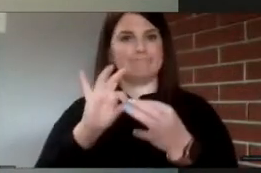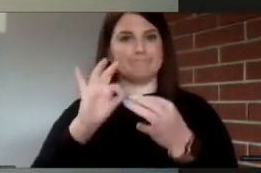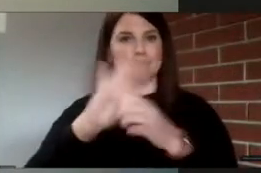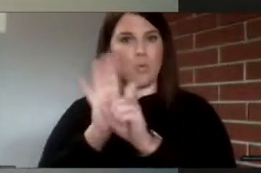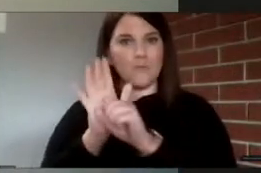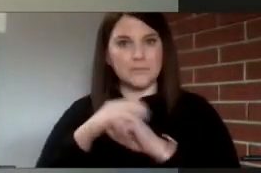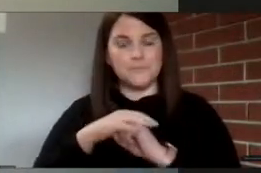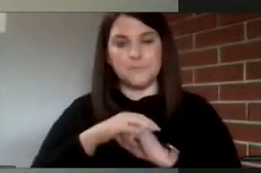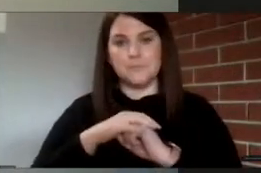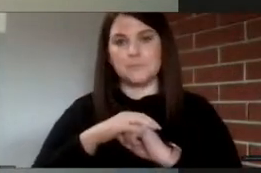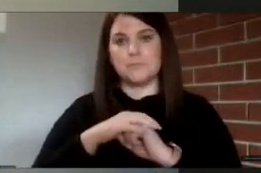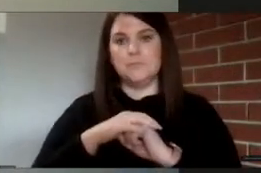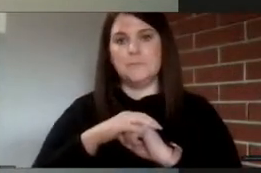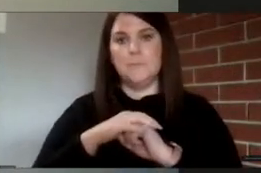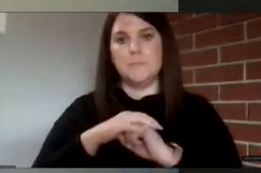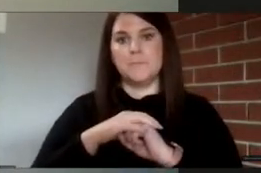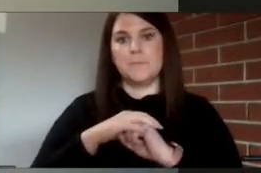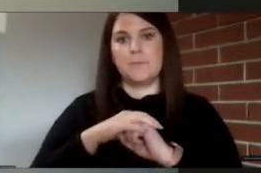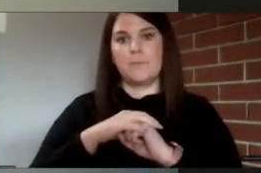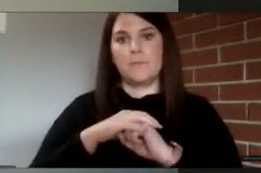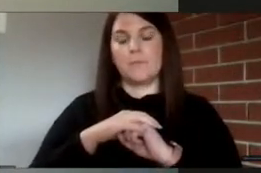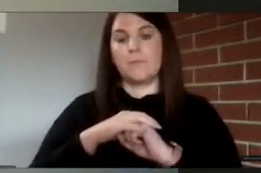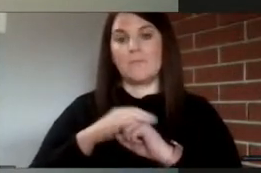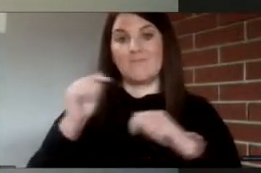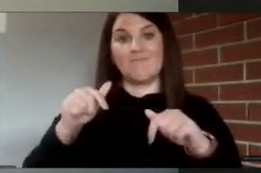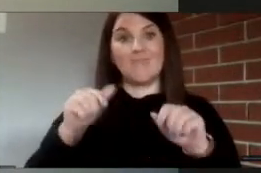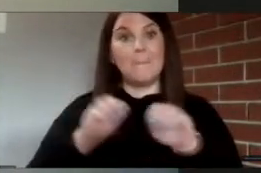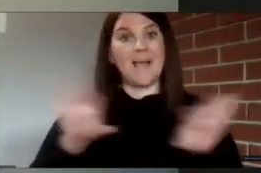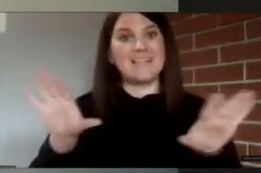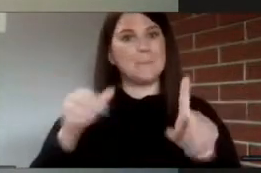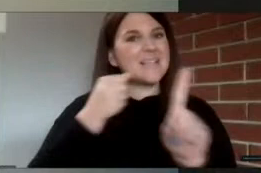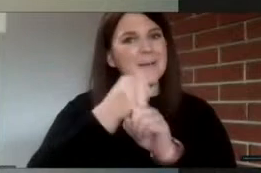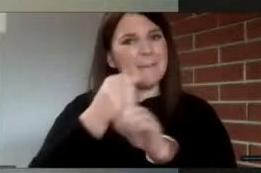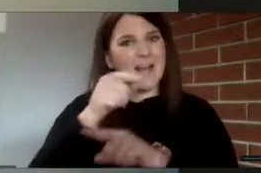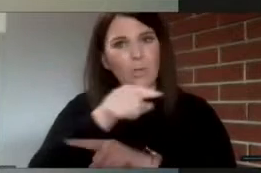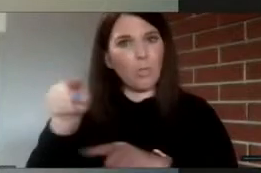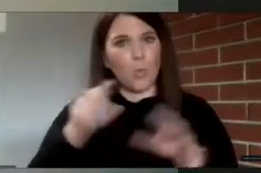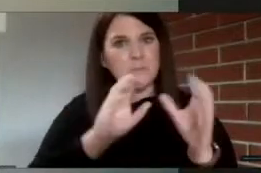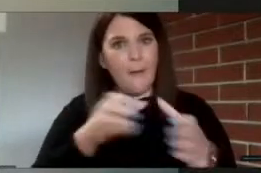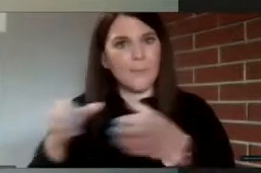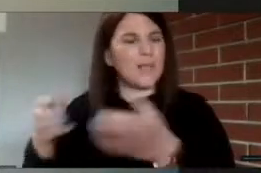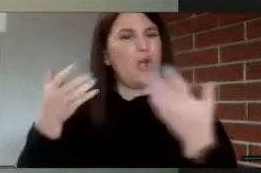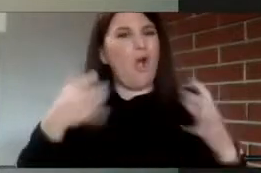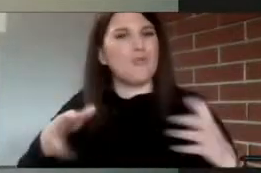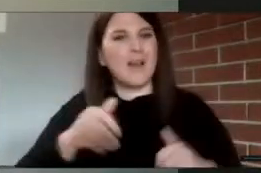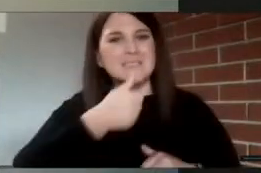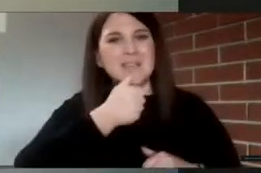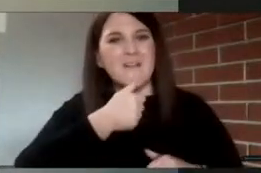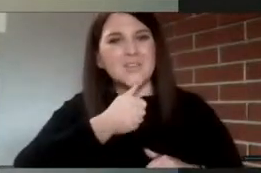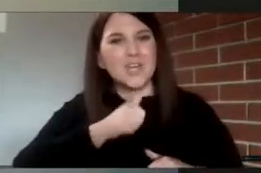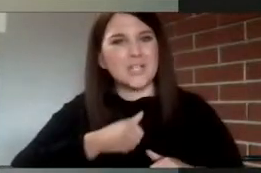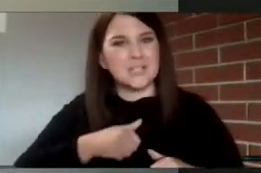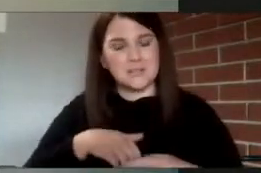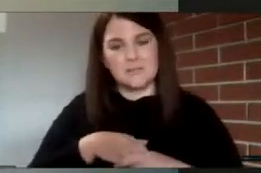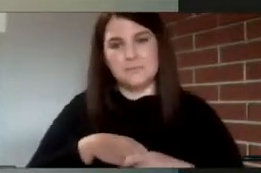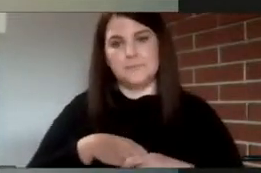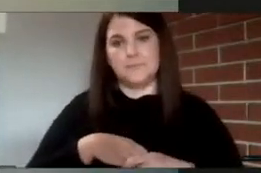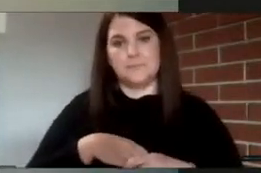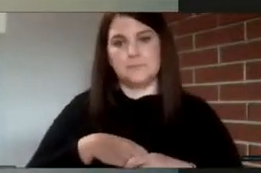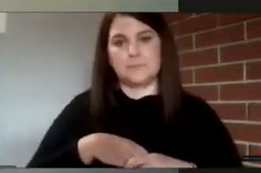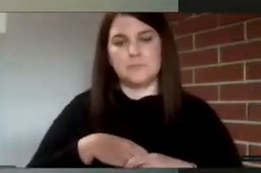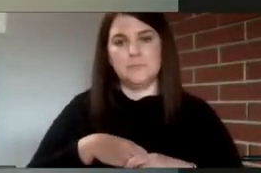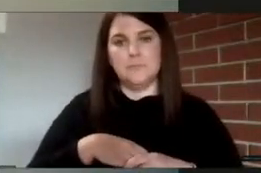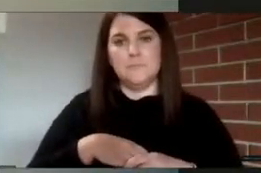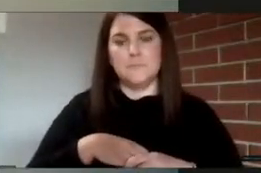COVID-19. The pandemic impacted these populations that were already suffering so disproportionately.